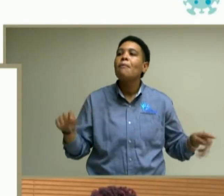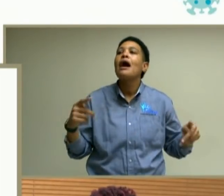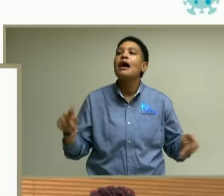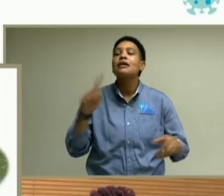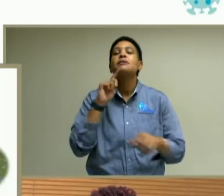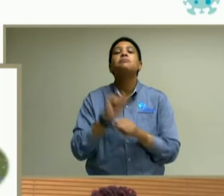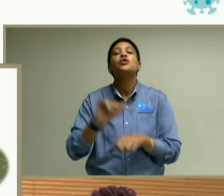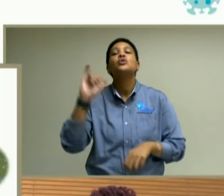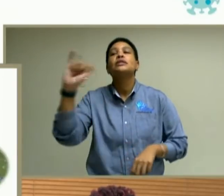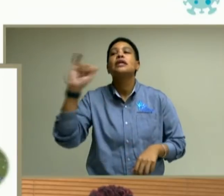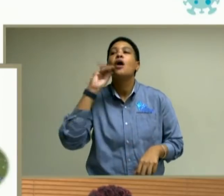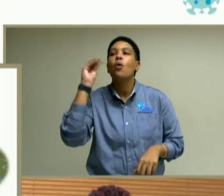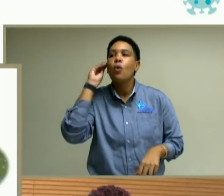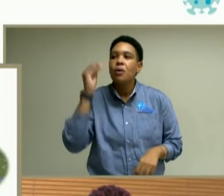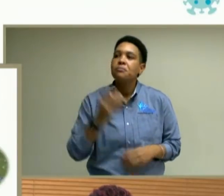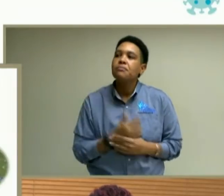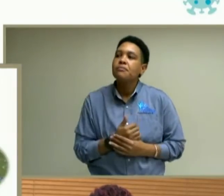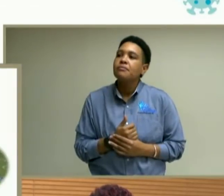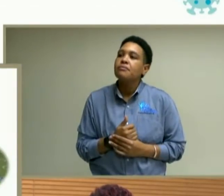at home.